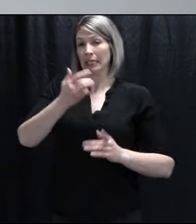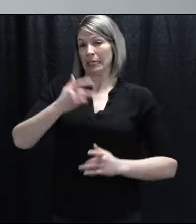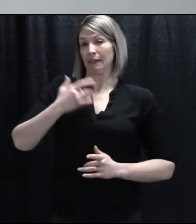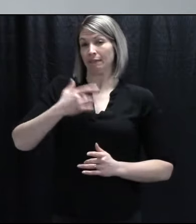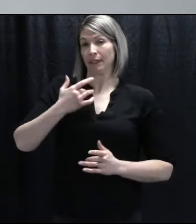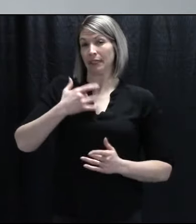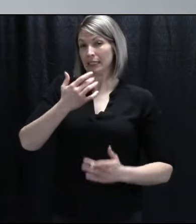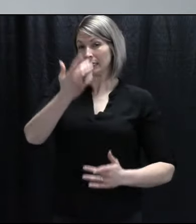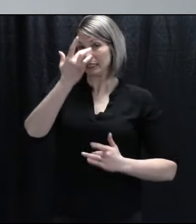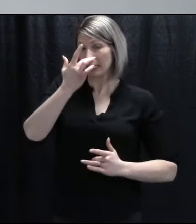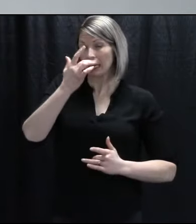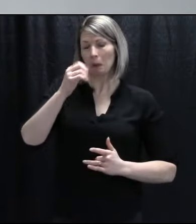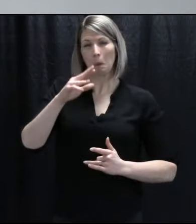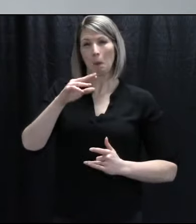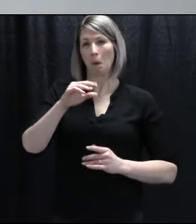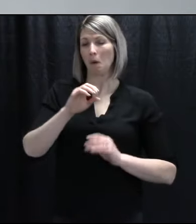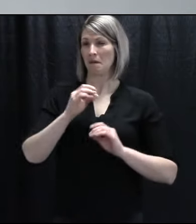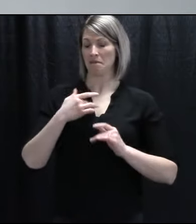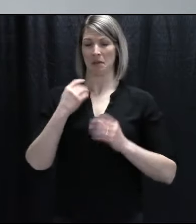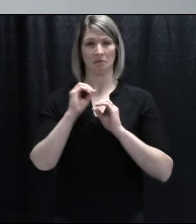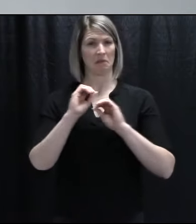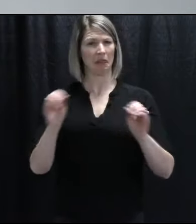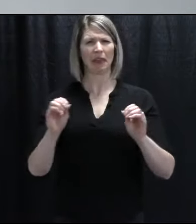they were showing symptoms?